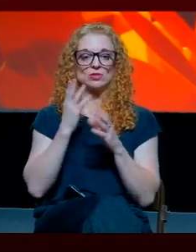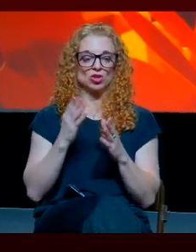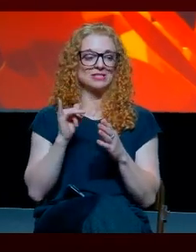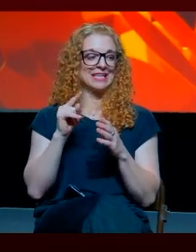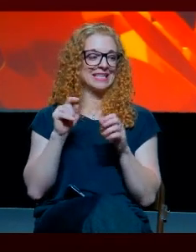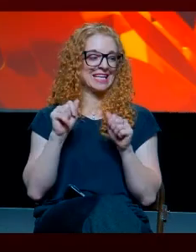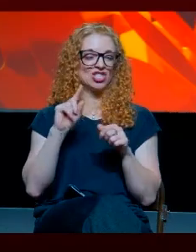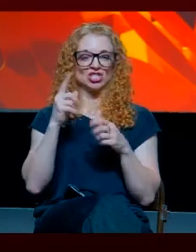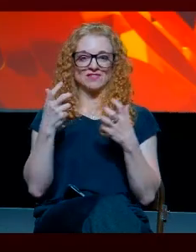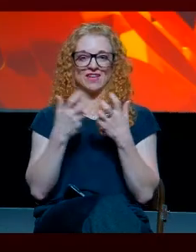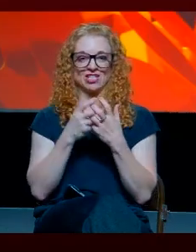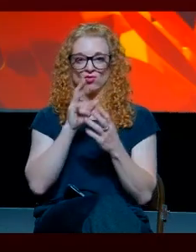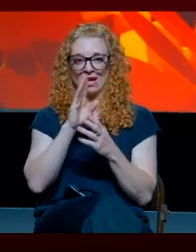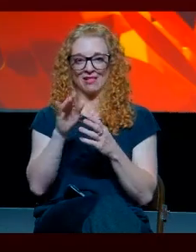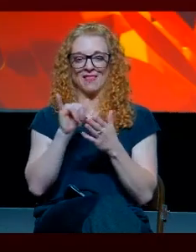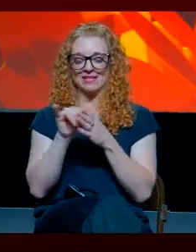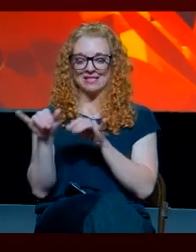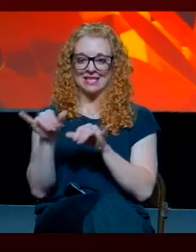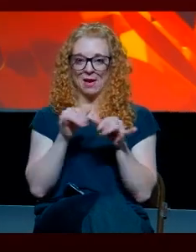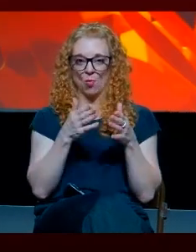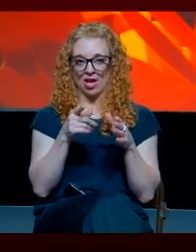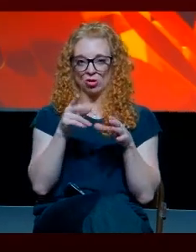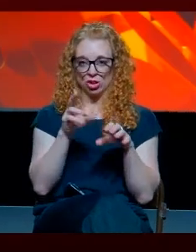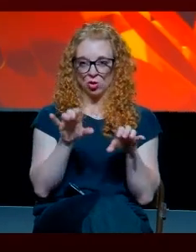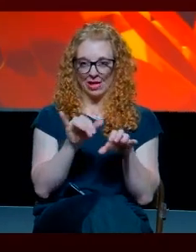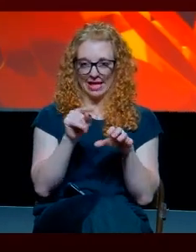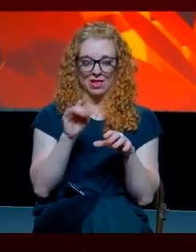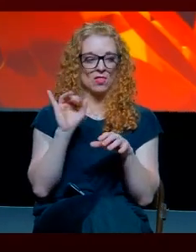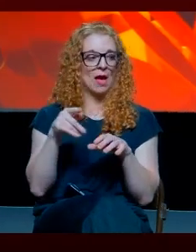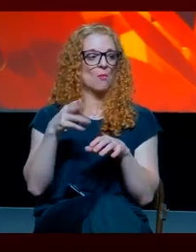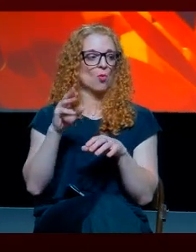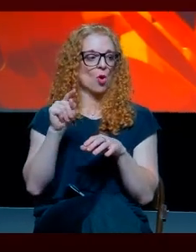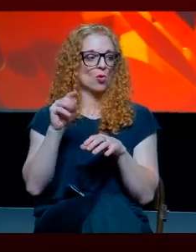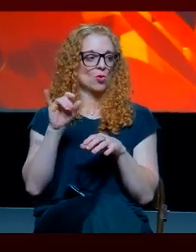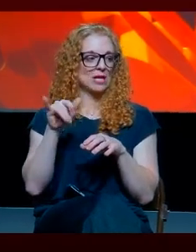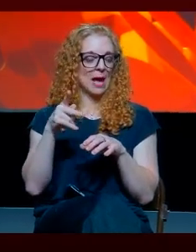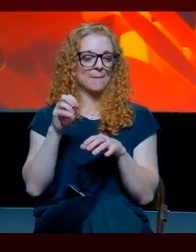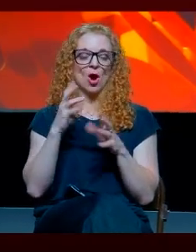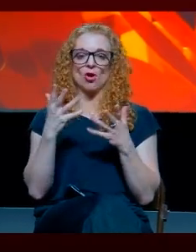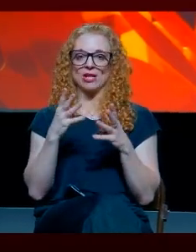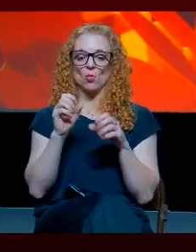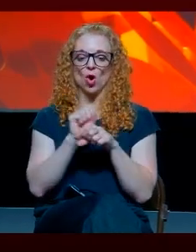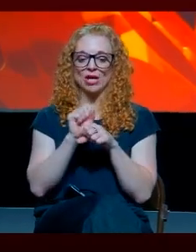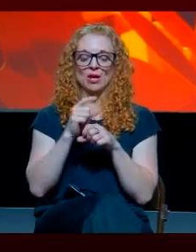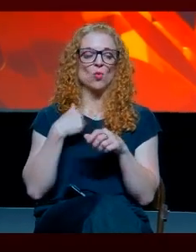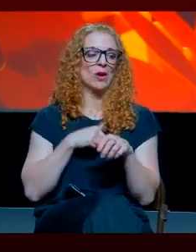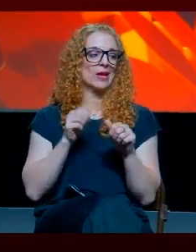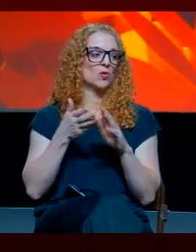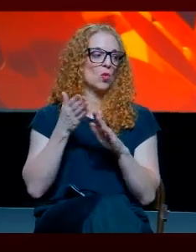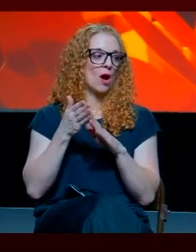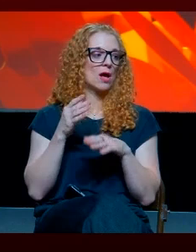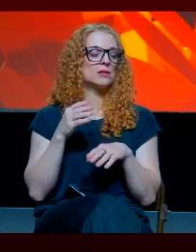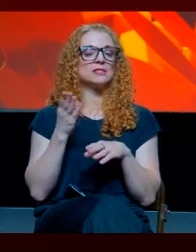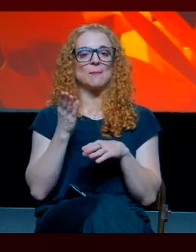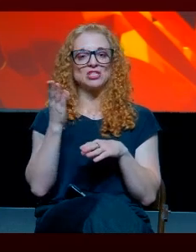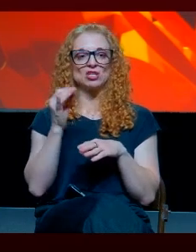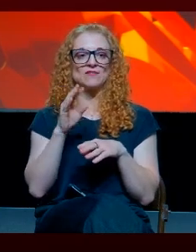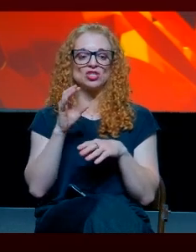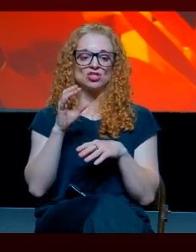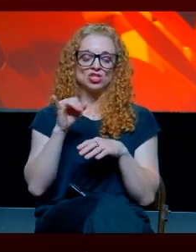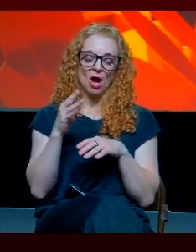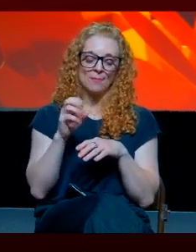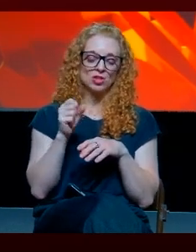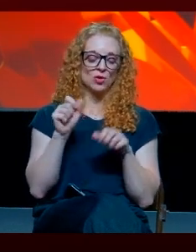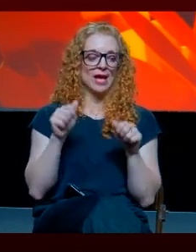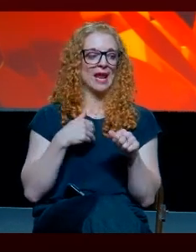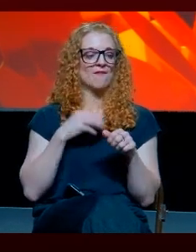fit directly into the same way you're doing it. So this prototype is already working. We can run submission of jobs. You can have the